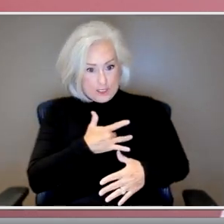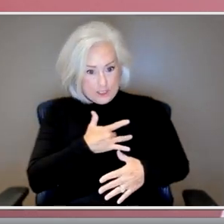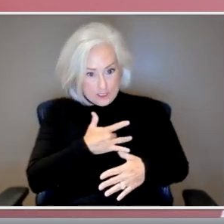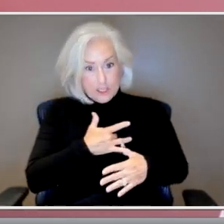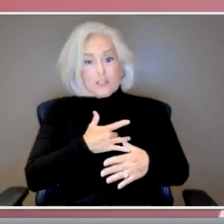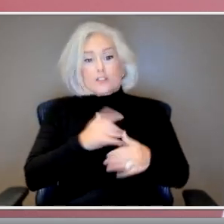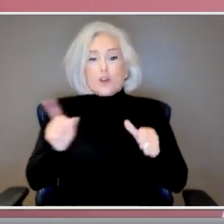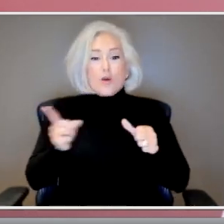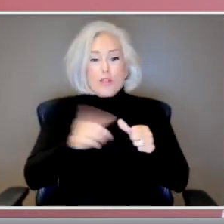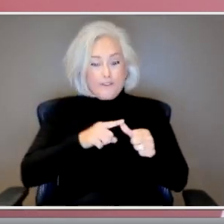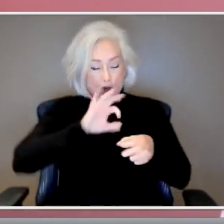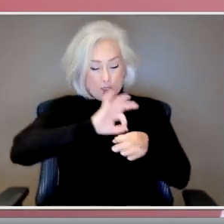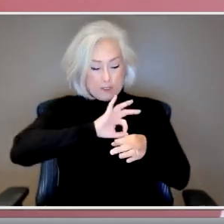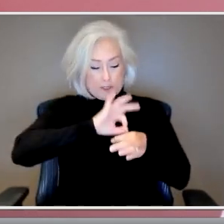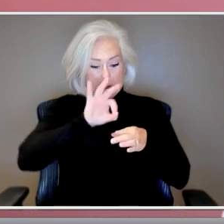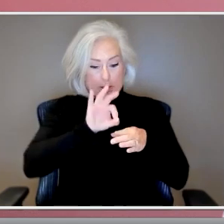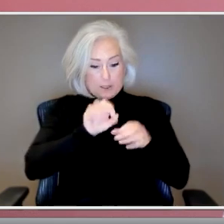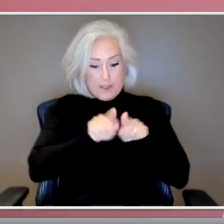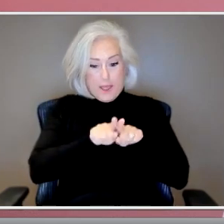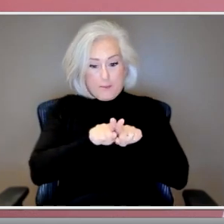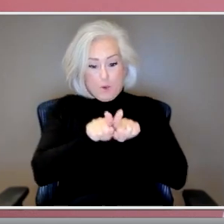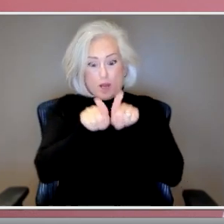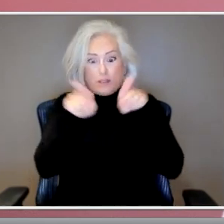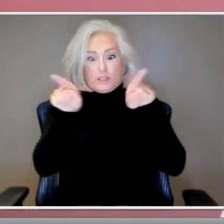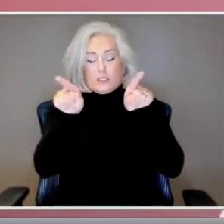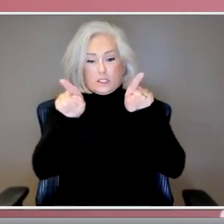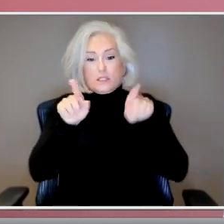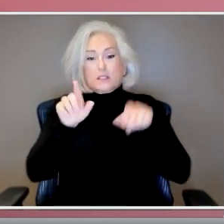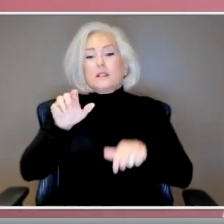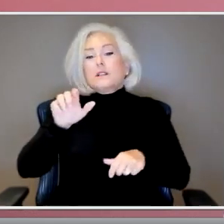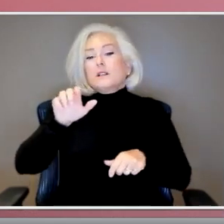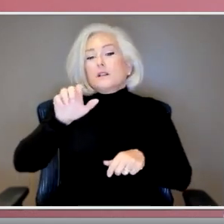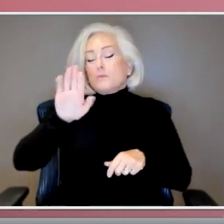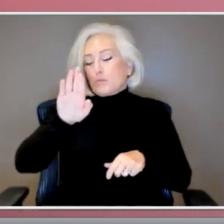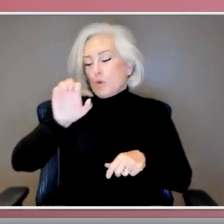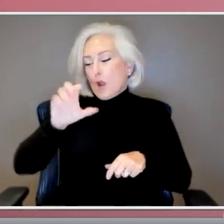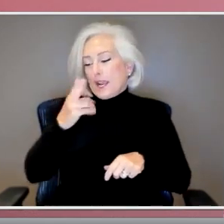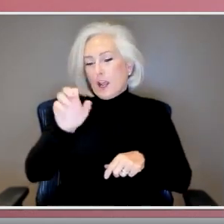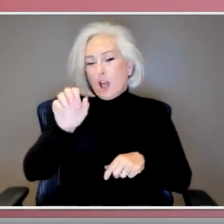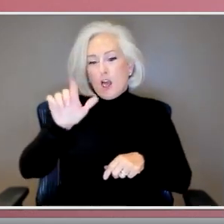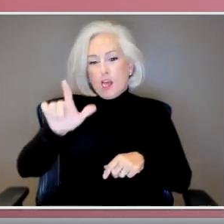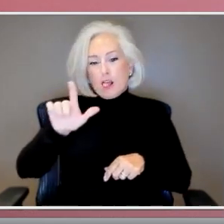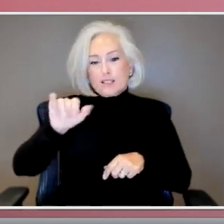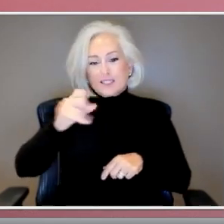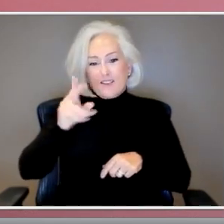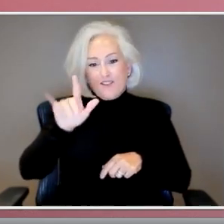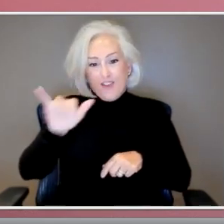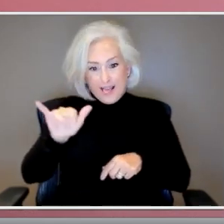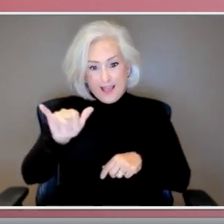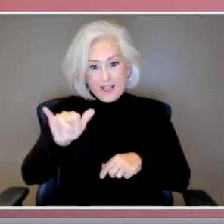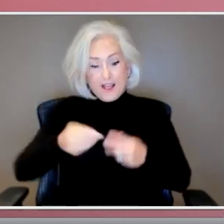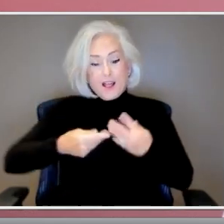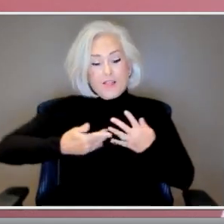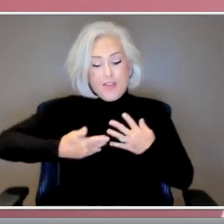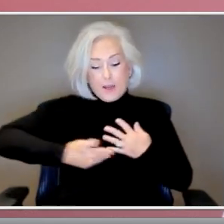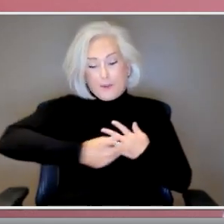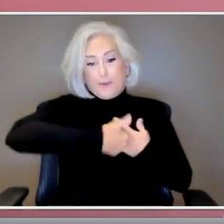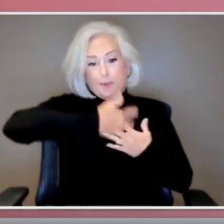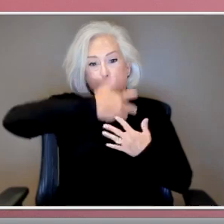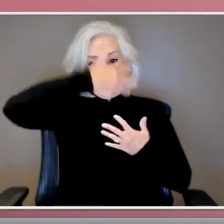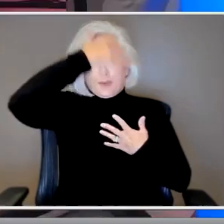brachiocephalic artery. And that delivers blood to the front right brain, as well as to the right arm and the back of the right brain. So if you're